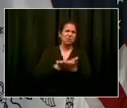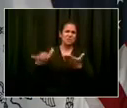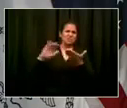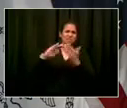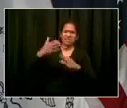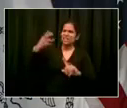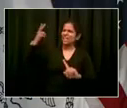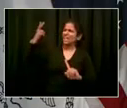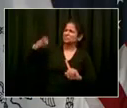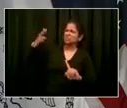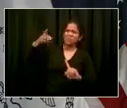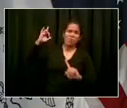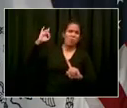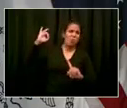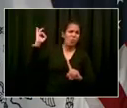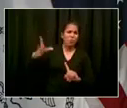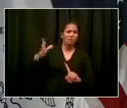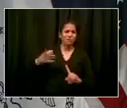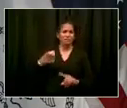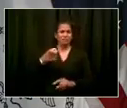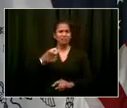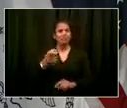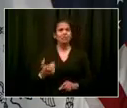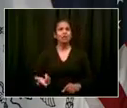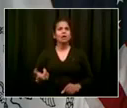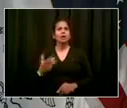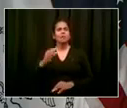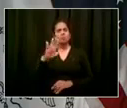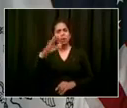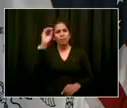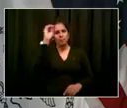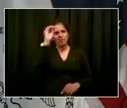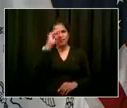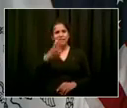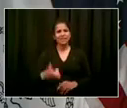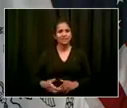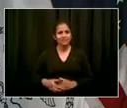wrong. Go ahead. We have time for 2 more for